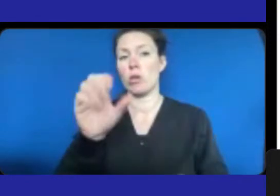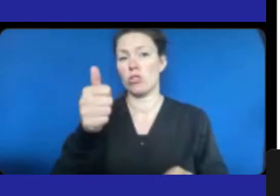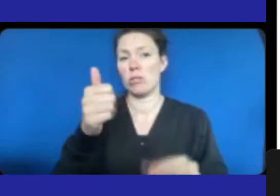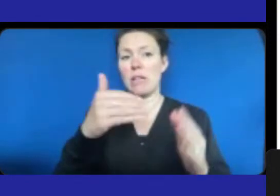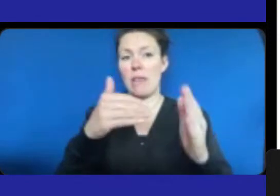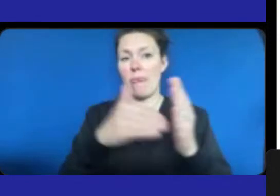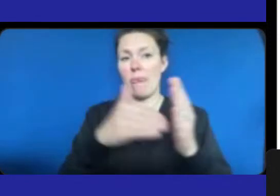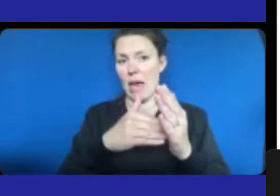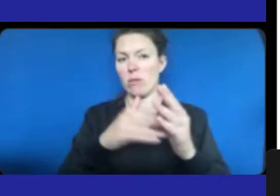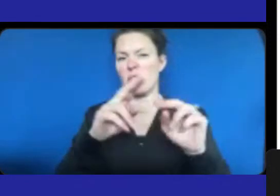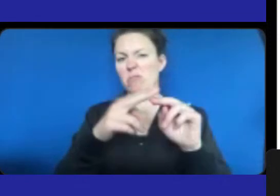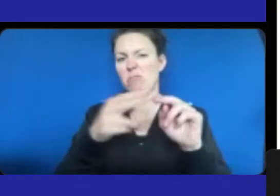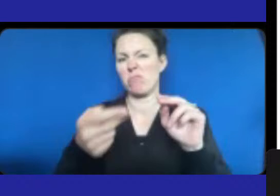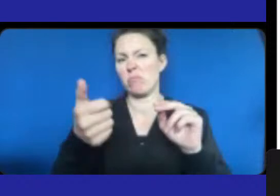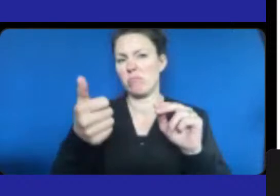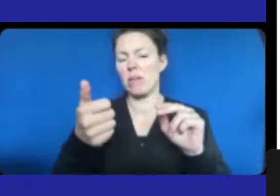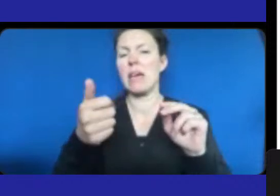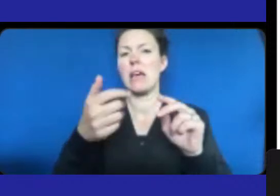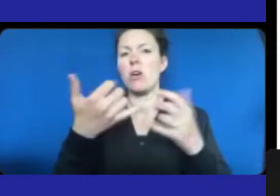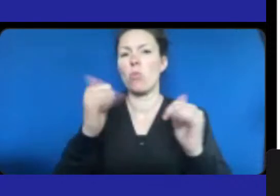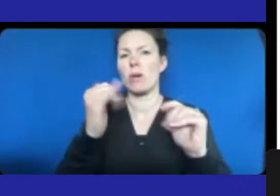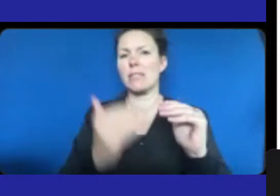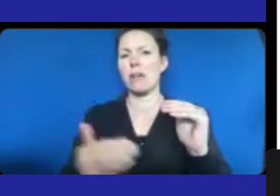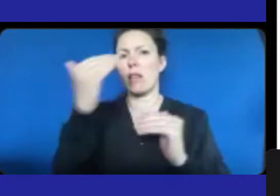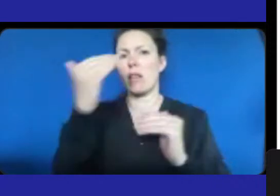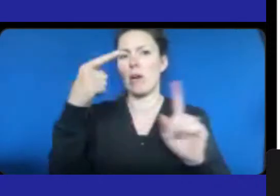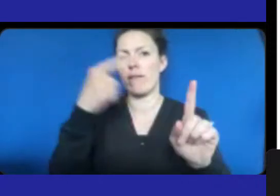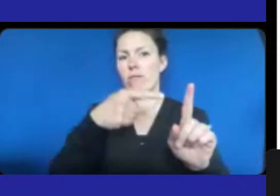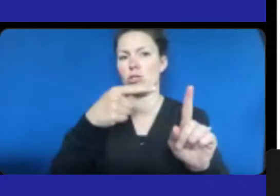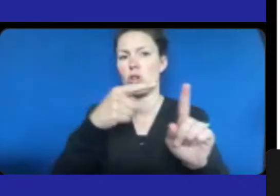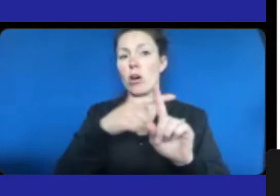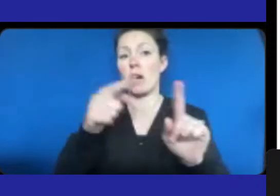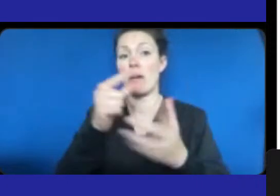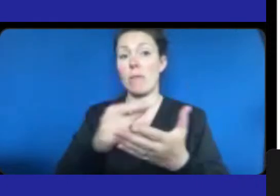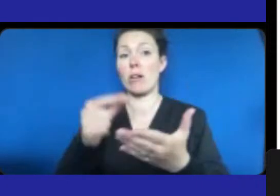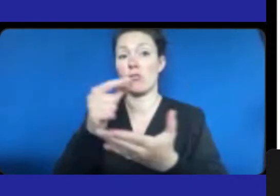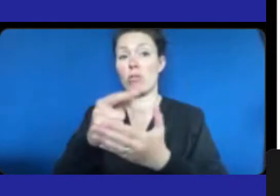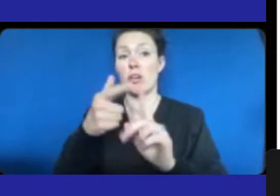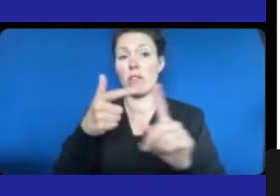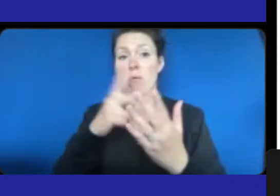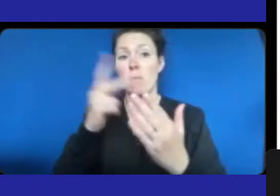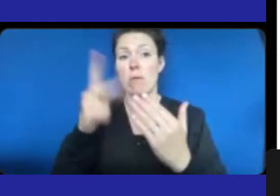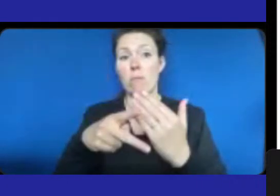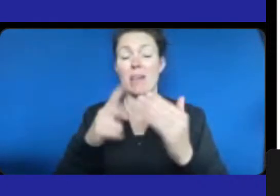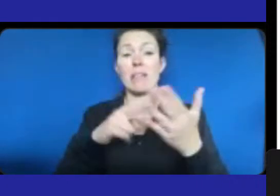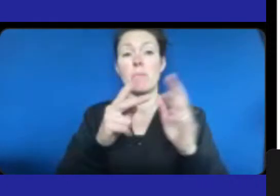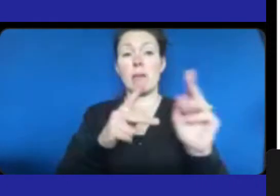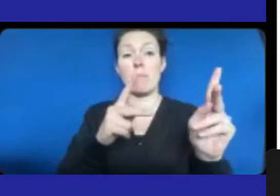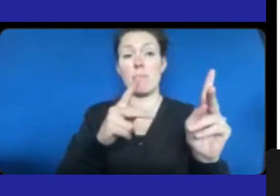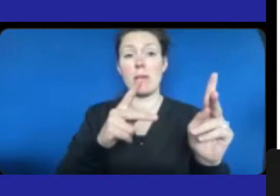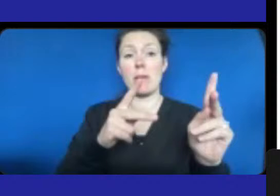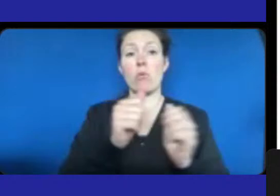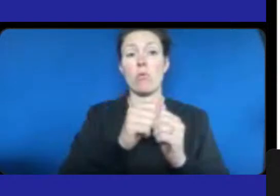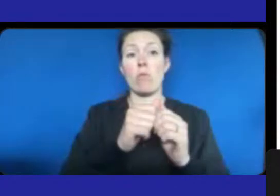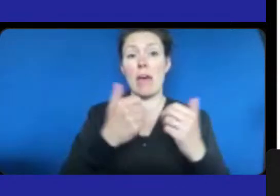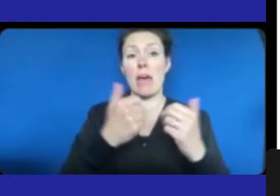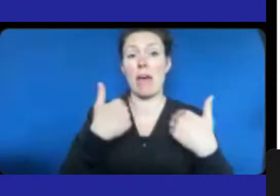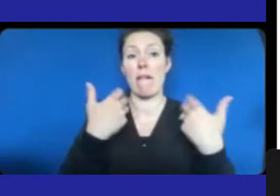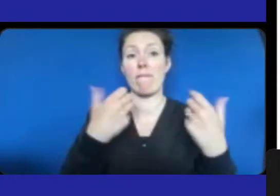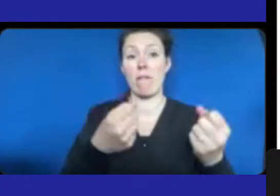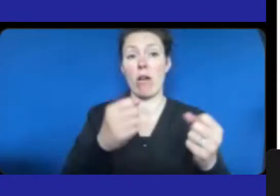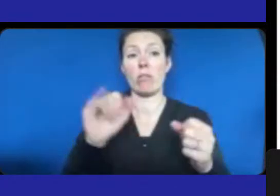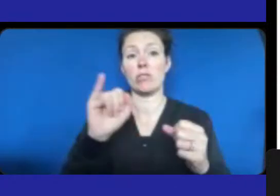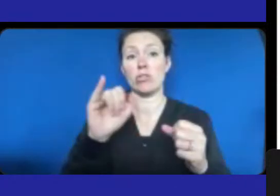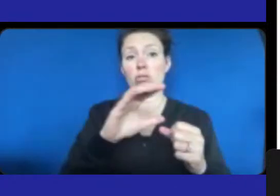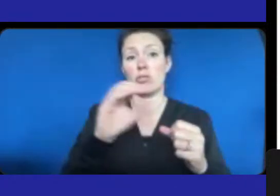It remains above the target, but graduations from the program, folks able to enroll in health insurance coverage rather than